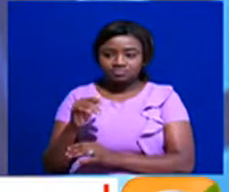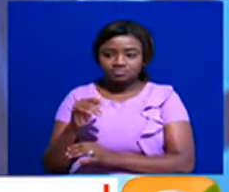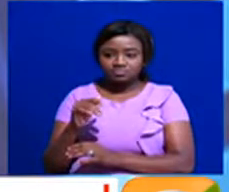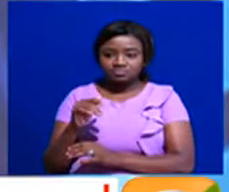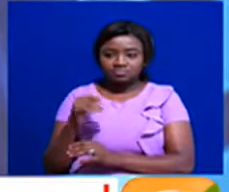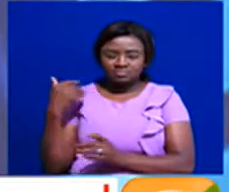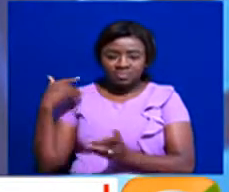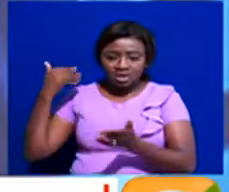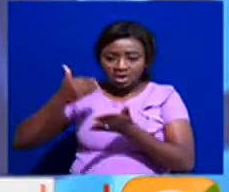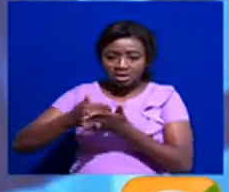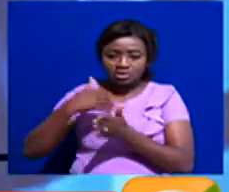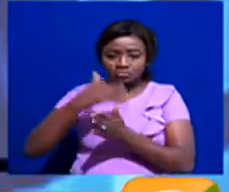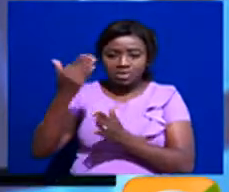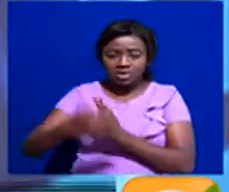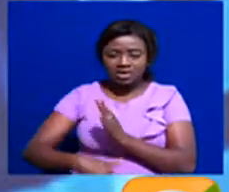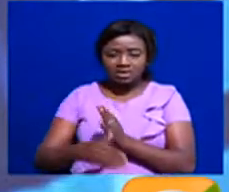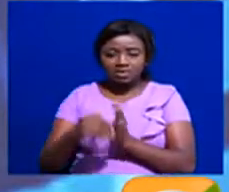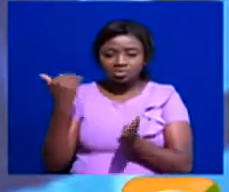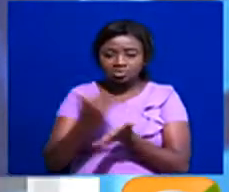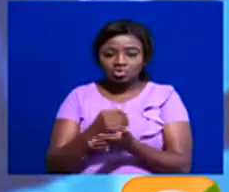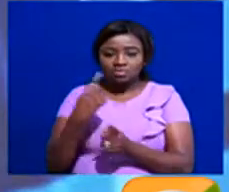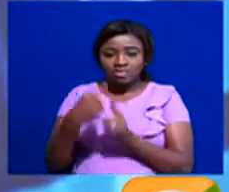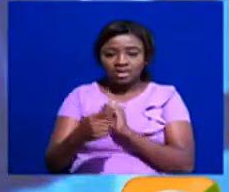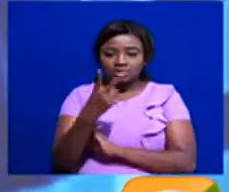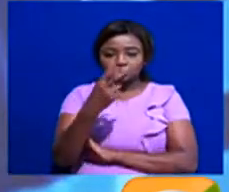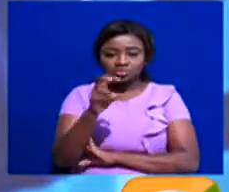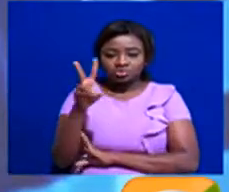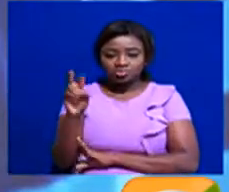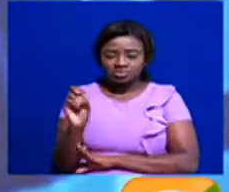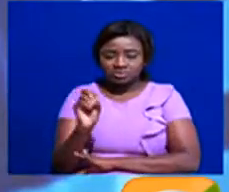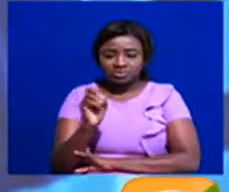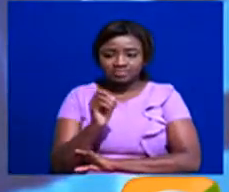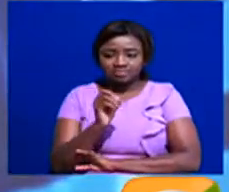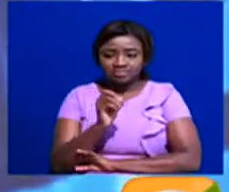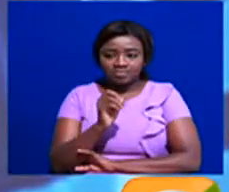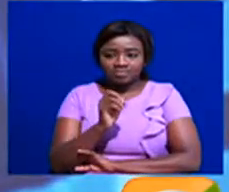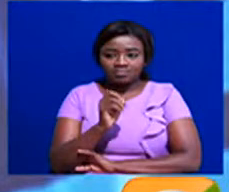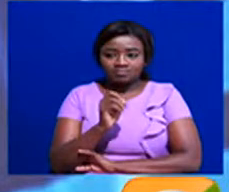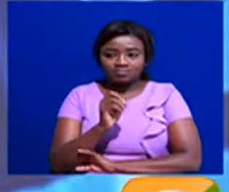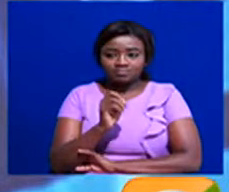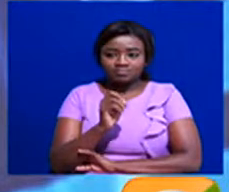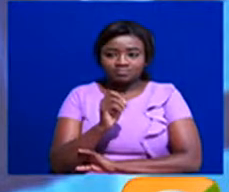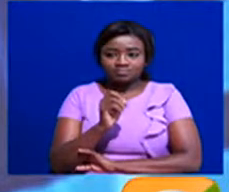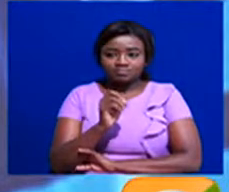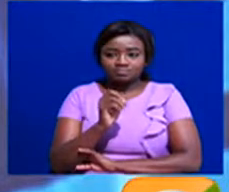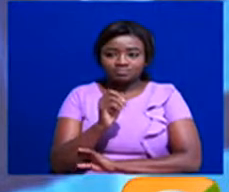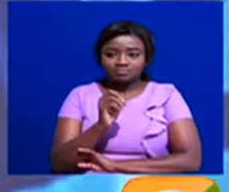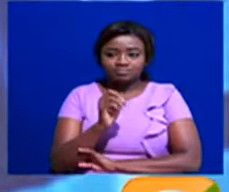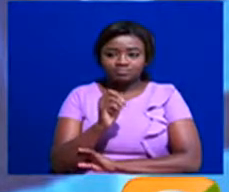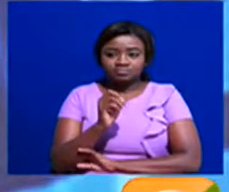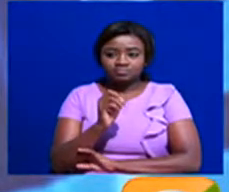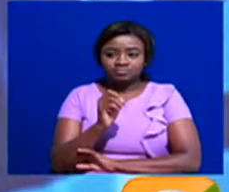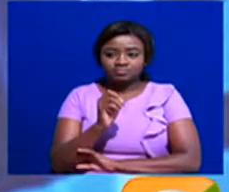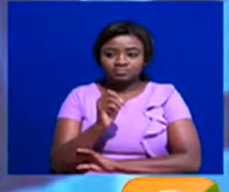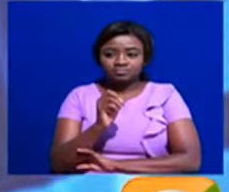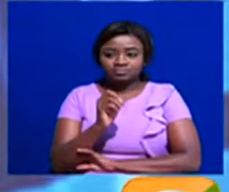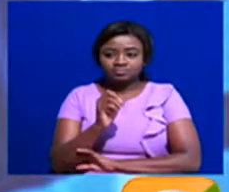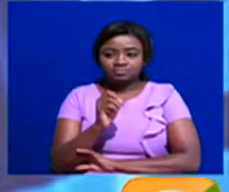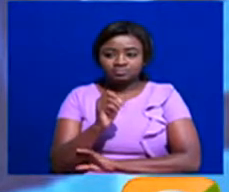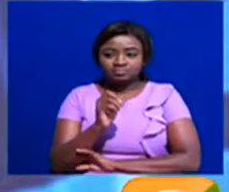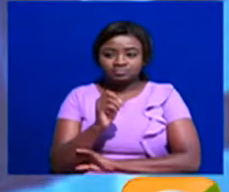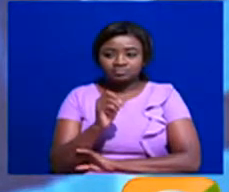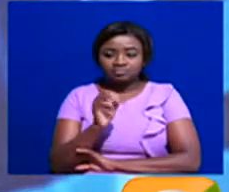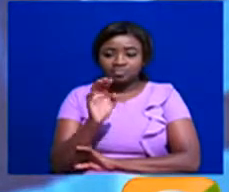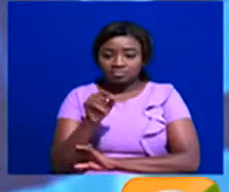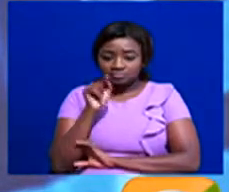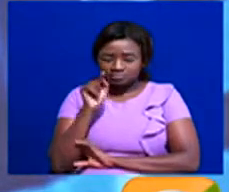2020. Yeah. That is when I stopped farming. Okay. But I've been a farmer. So I switched off from farming